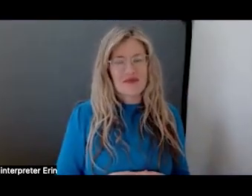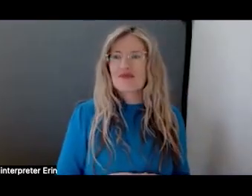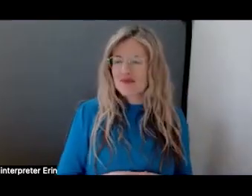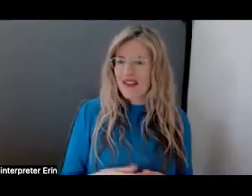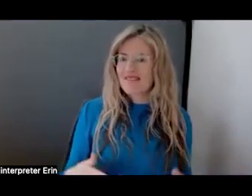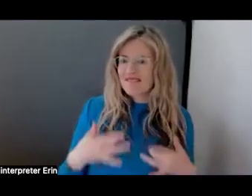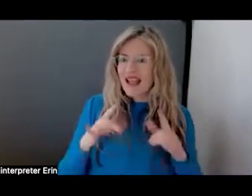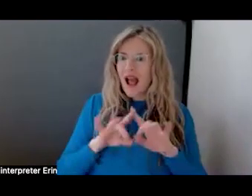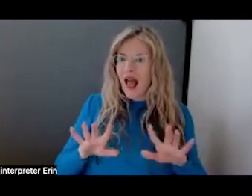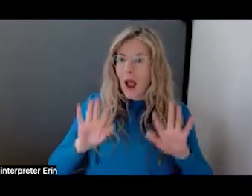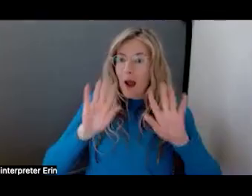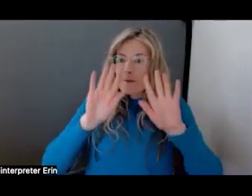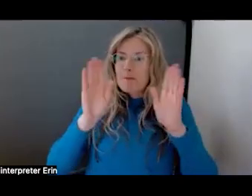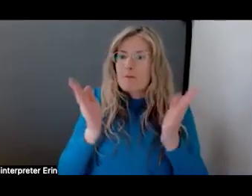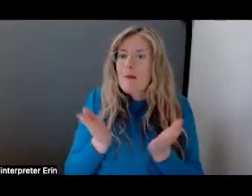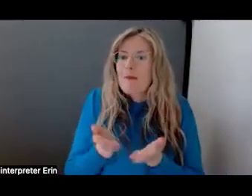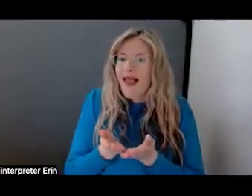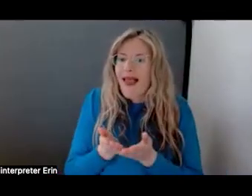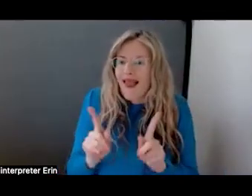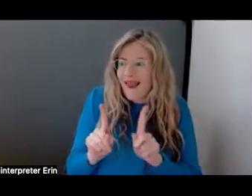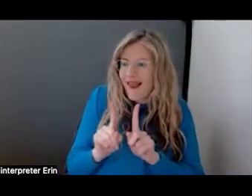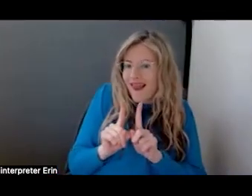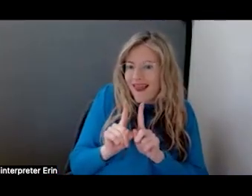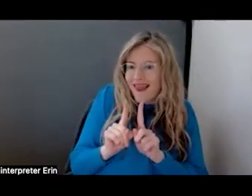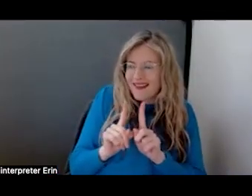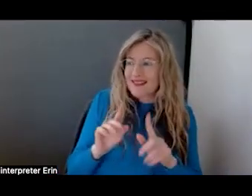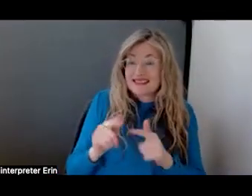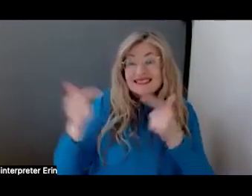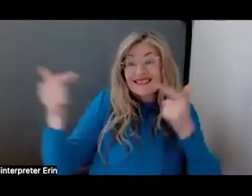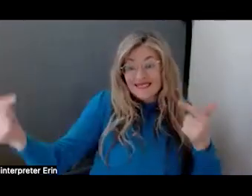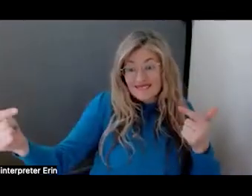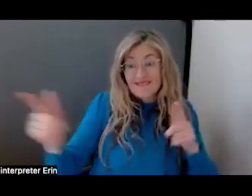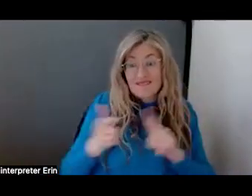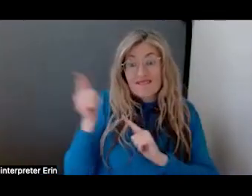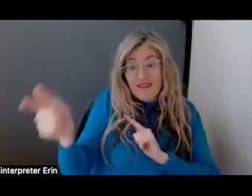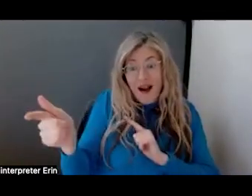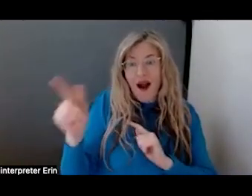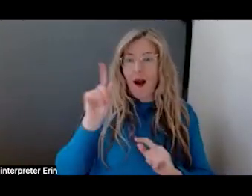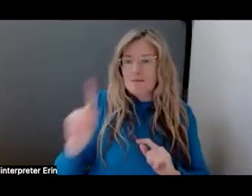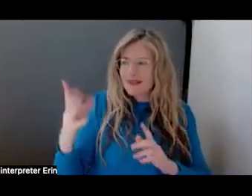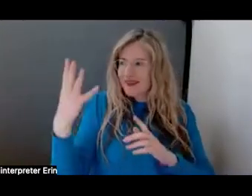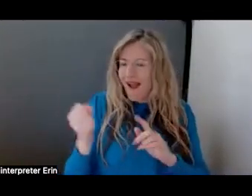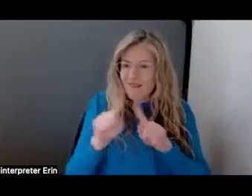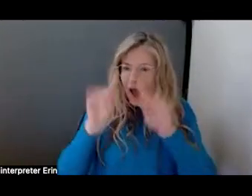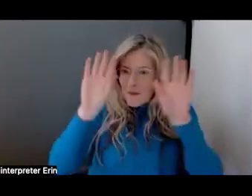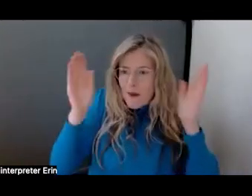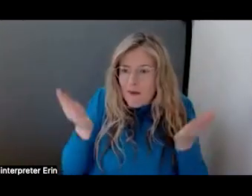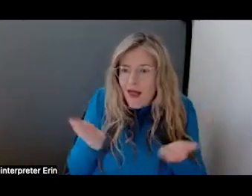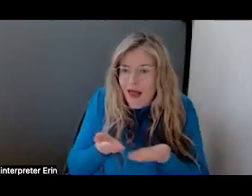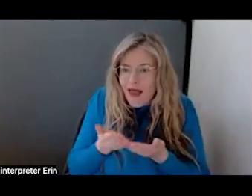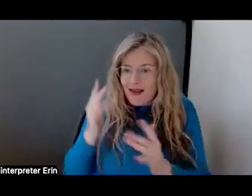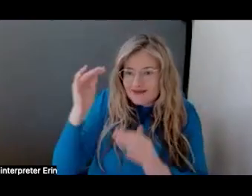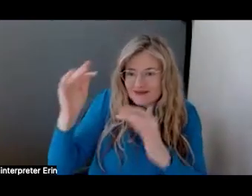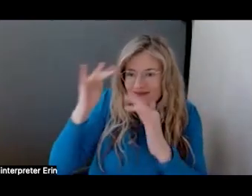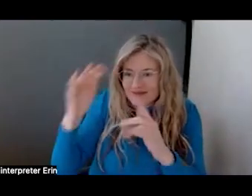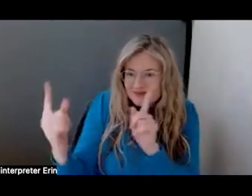say, that united you also at a distance because there was so much synergy. And